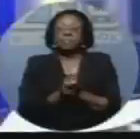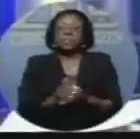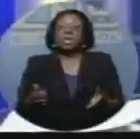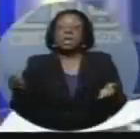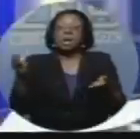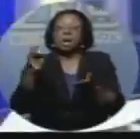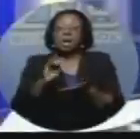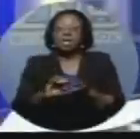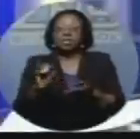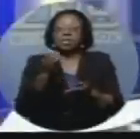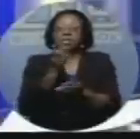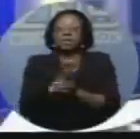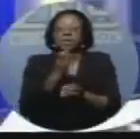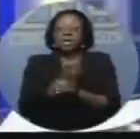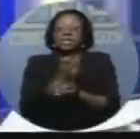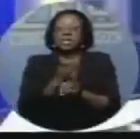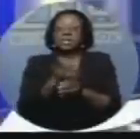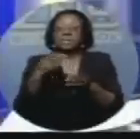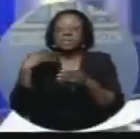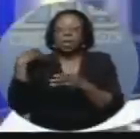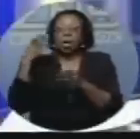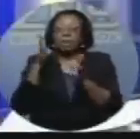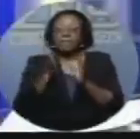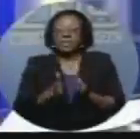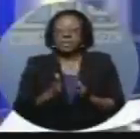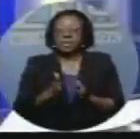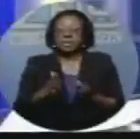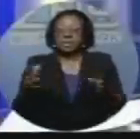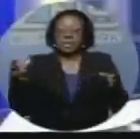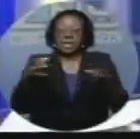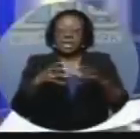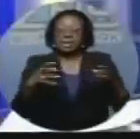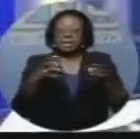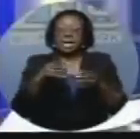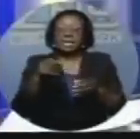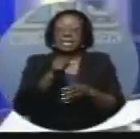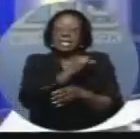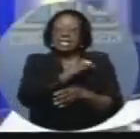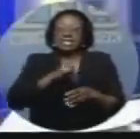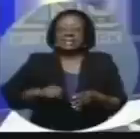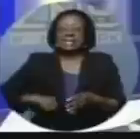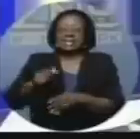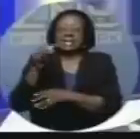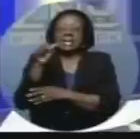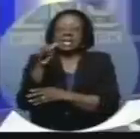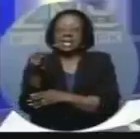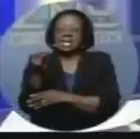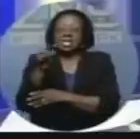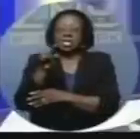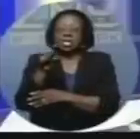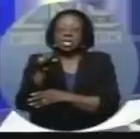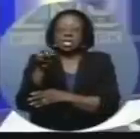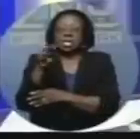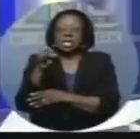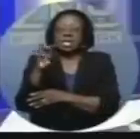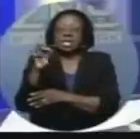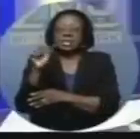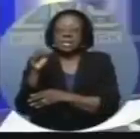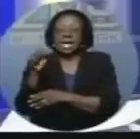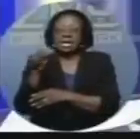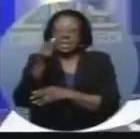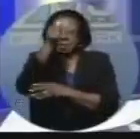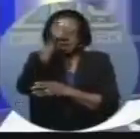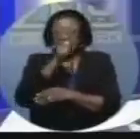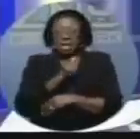Hundreds of customs officers assembled at St. Agnes Anglican Church today to celebrate International Customs Day in the Bahamas.